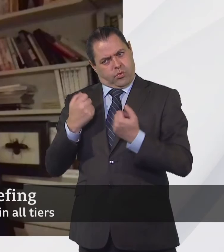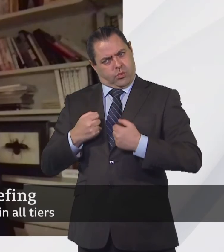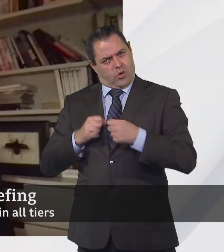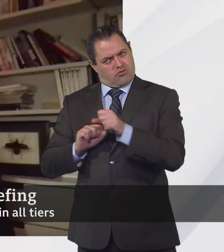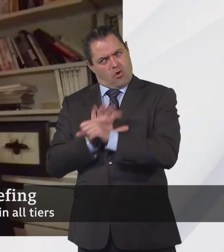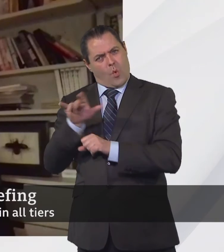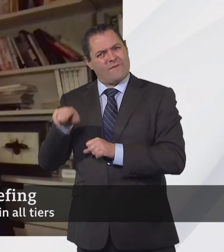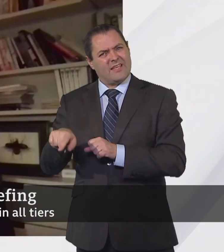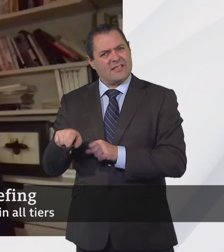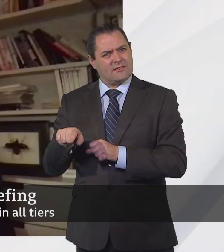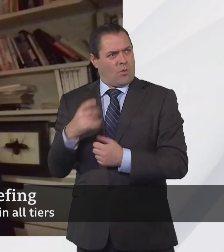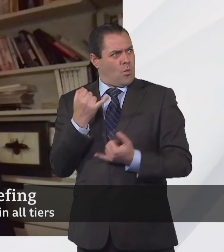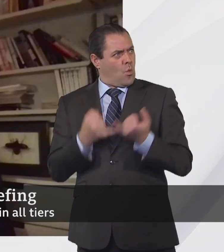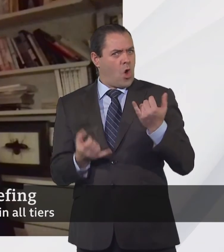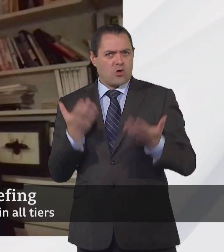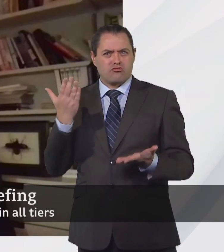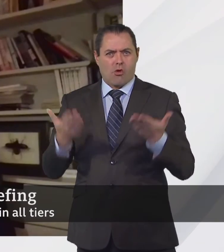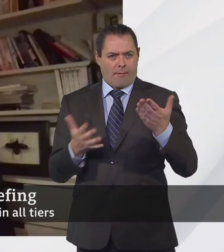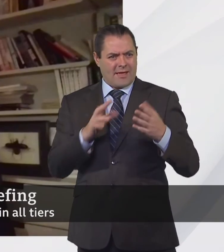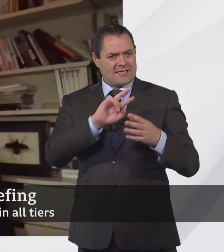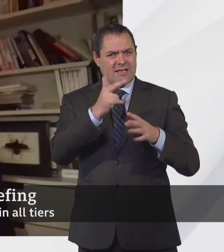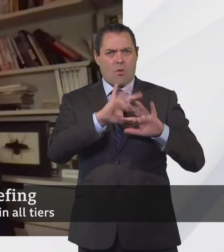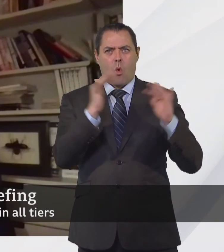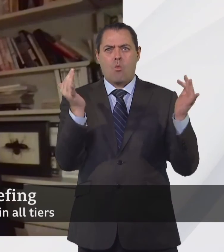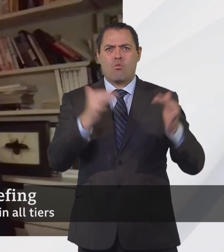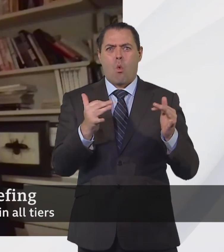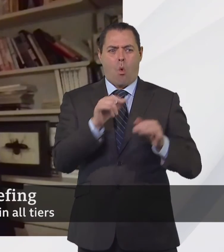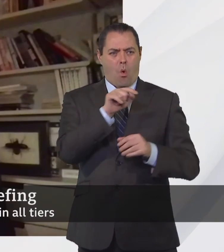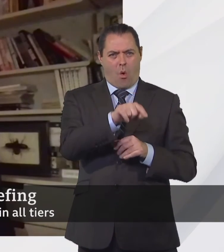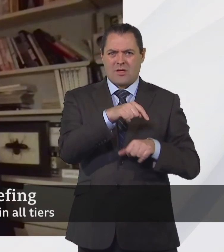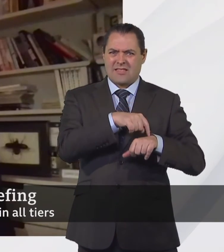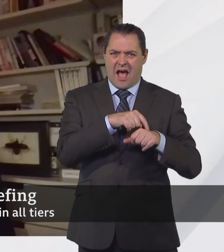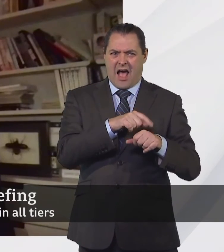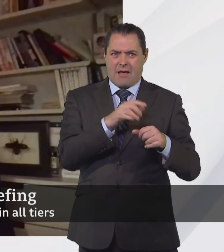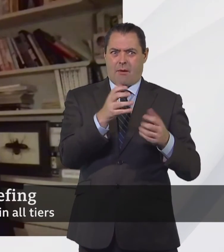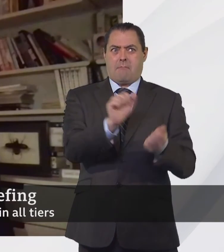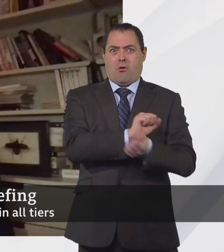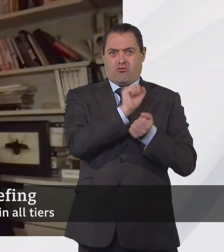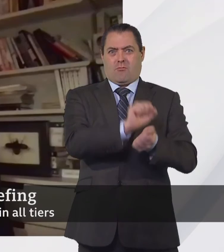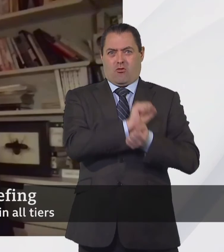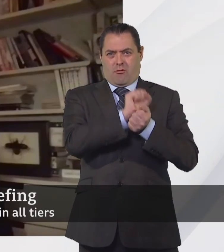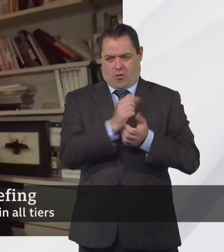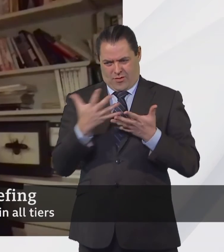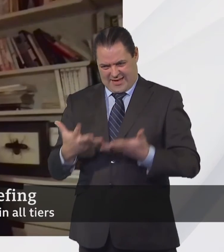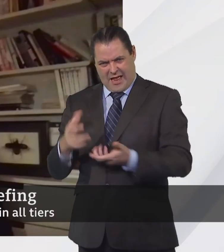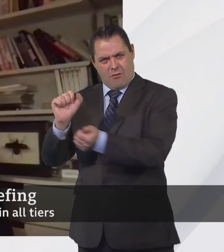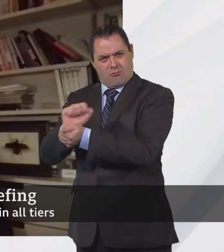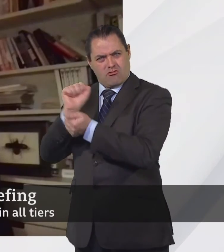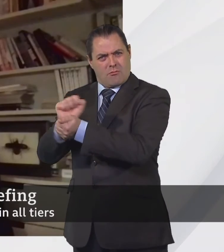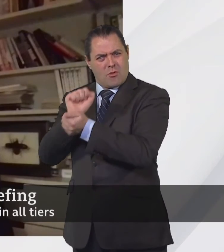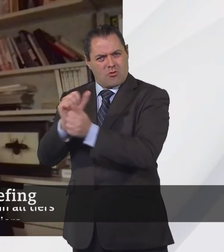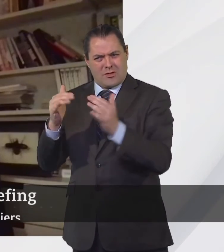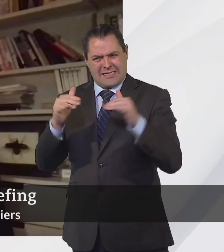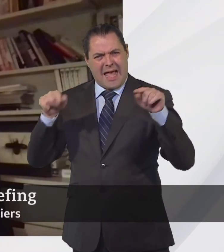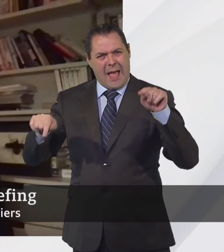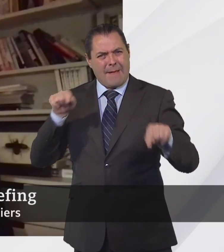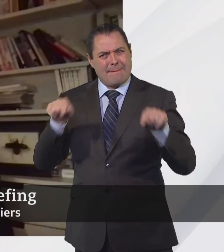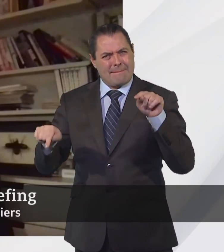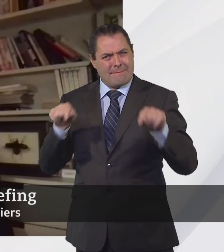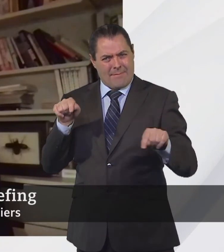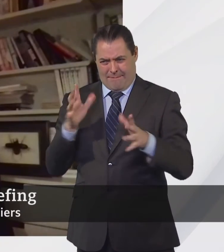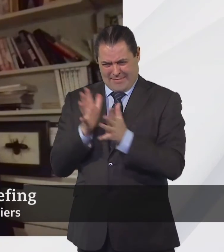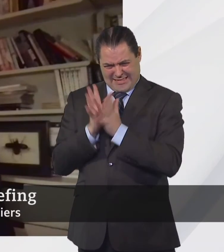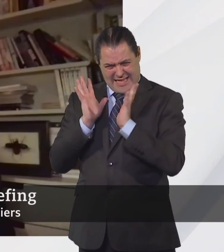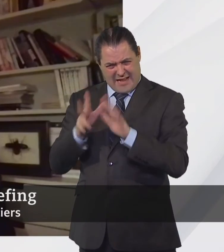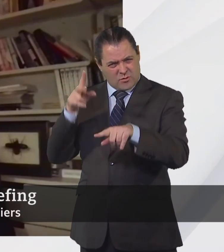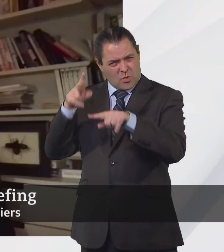cut spending and raise taxes, aren't you? And on the new